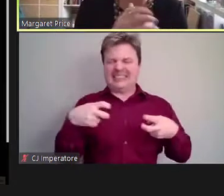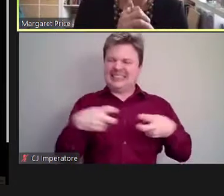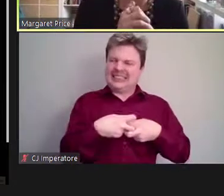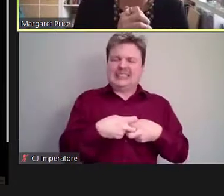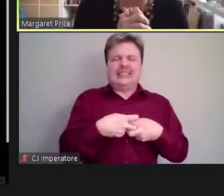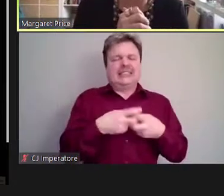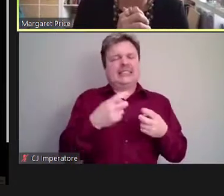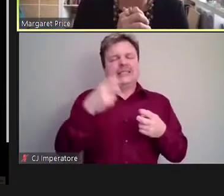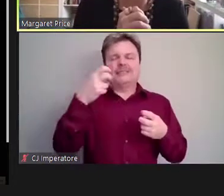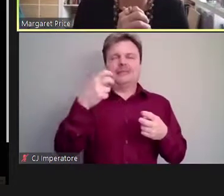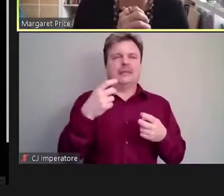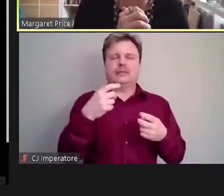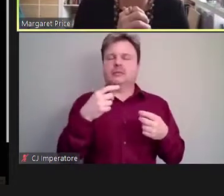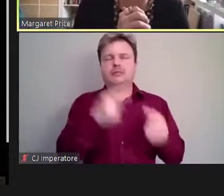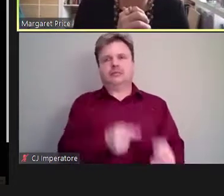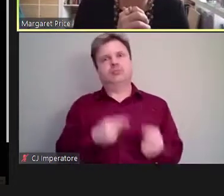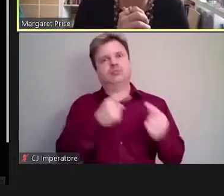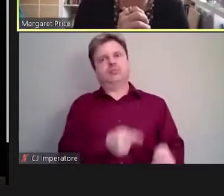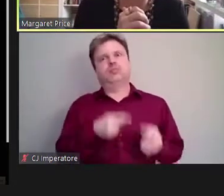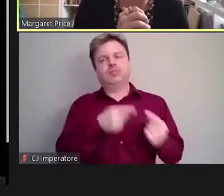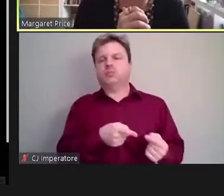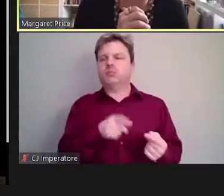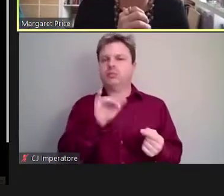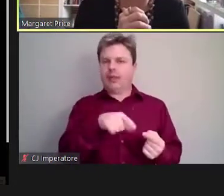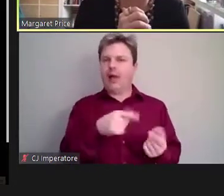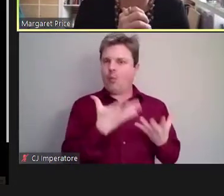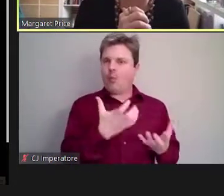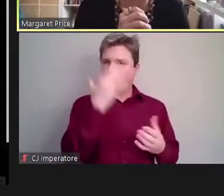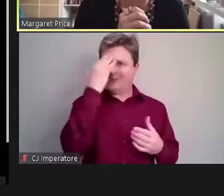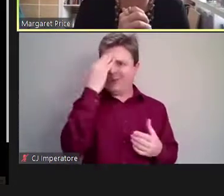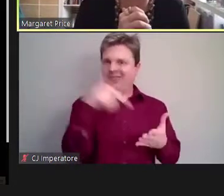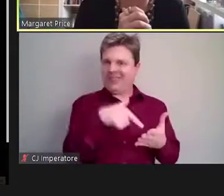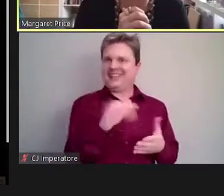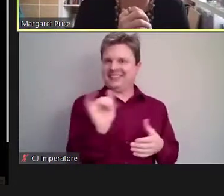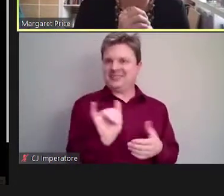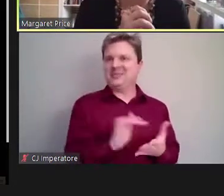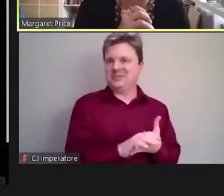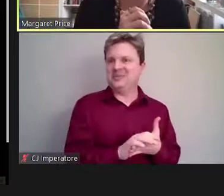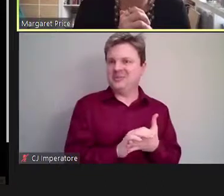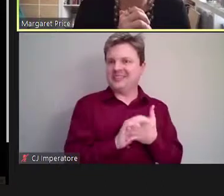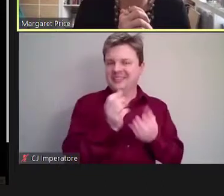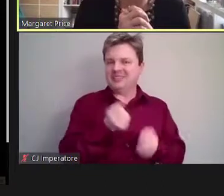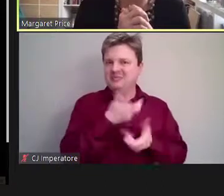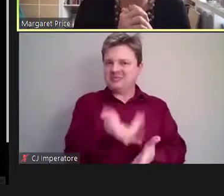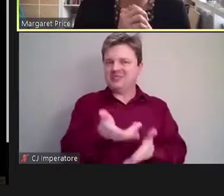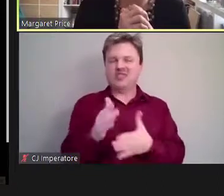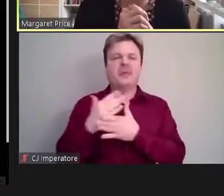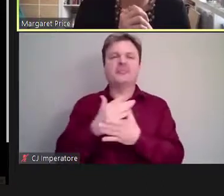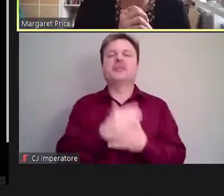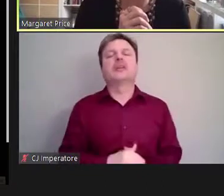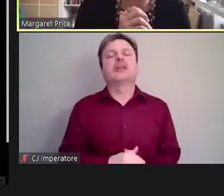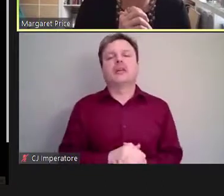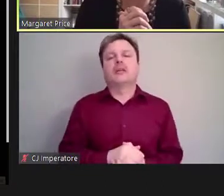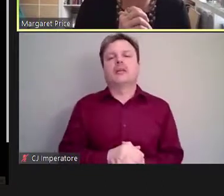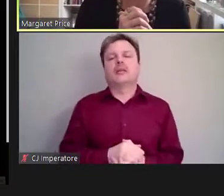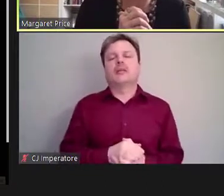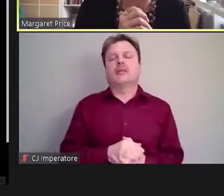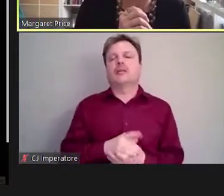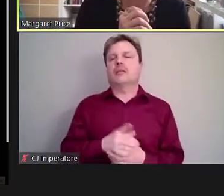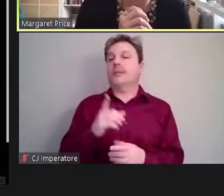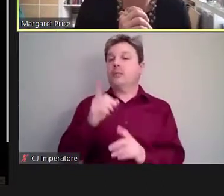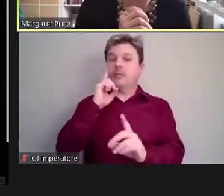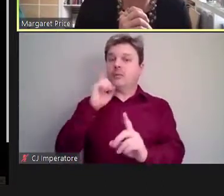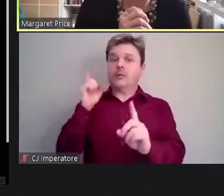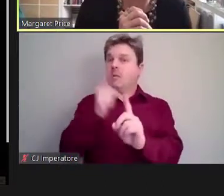with, those are some experiences that I'd like to just think through sharing. With the explicit goal of not solving